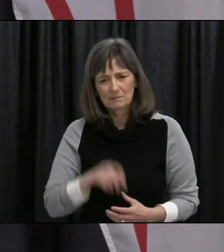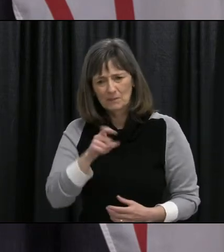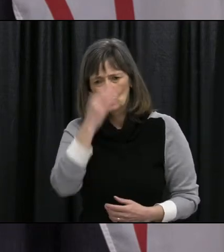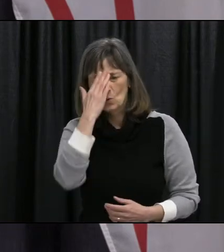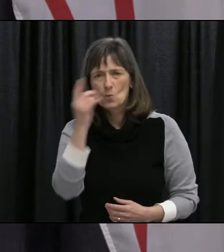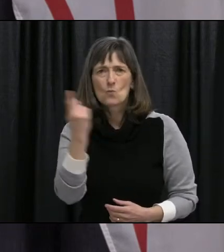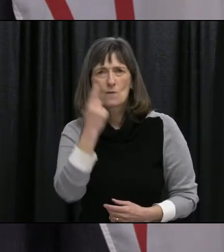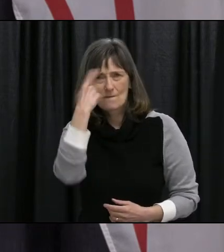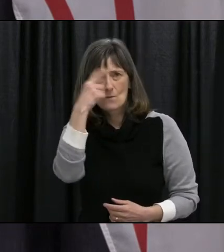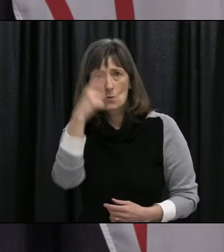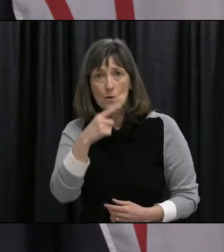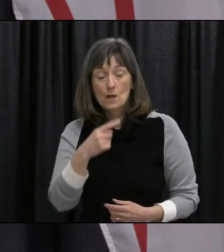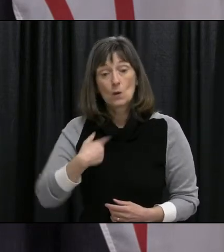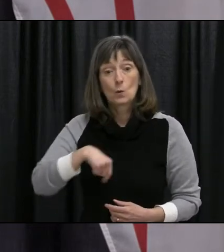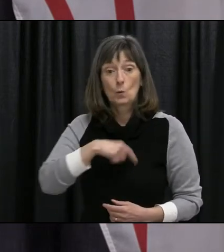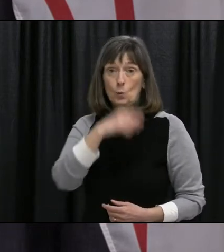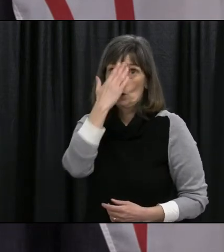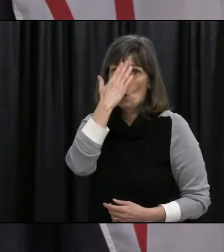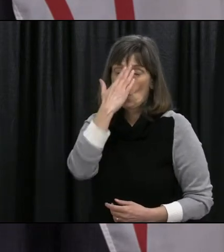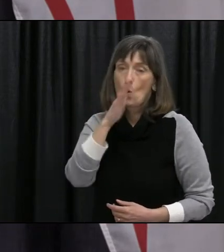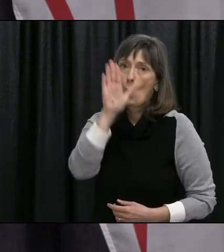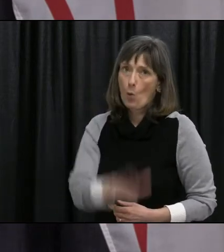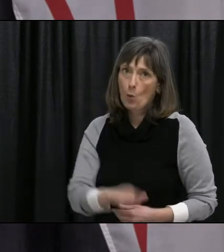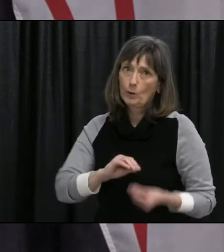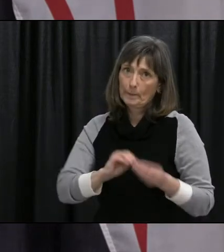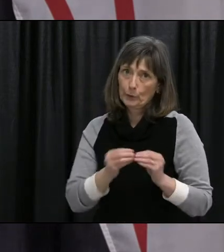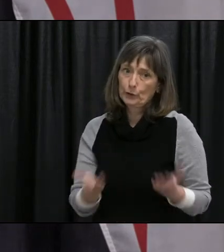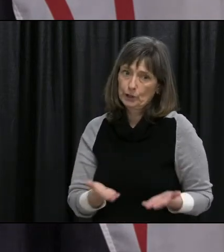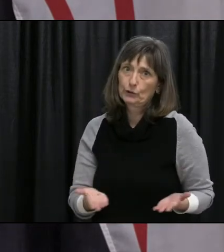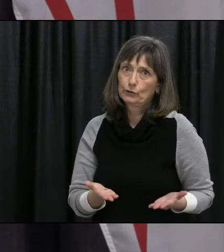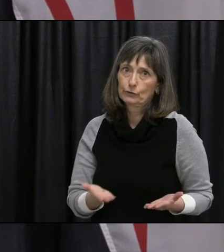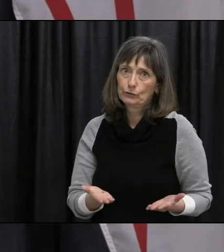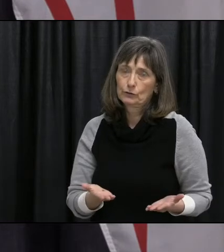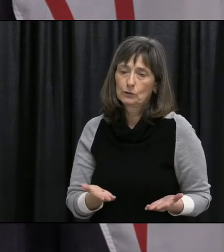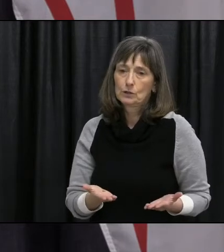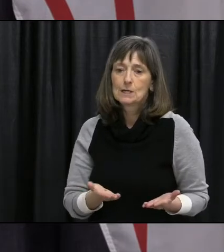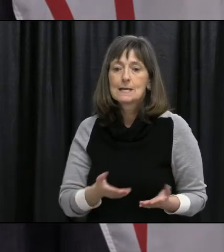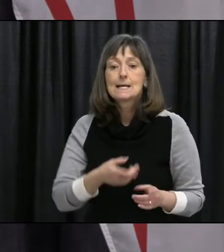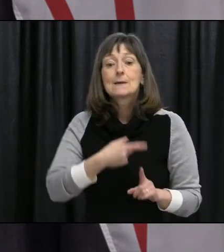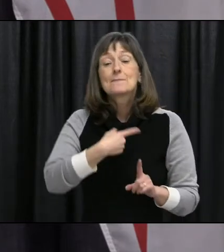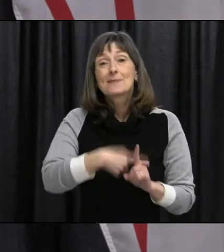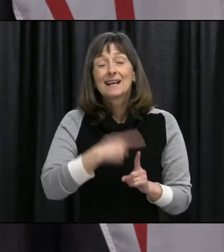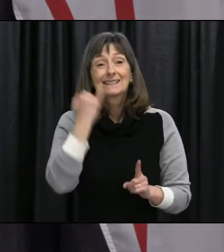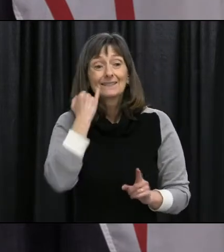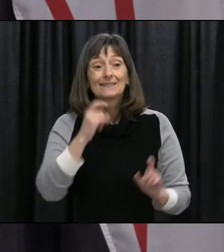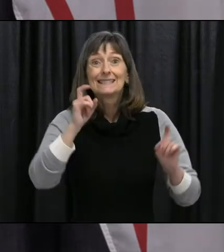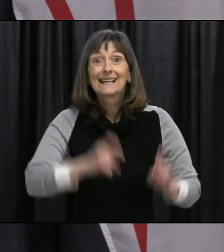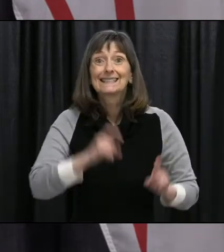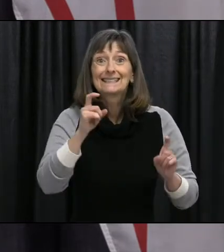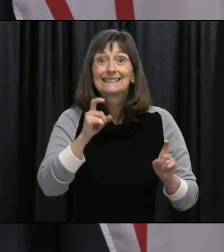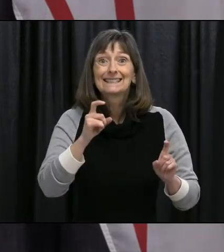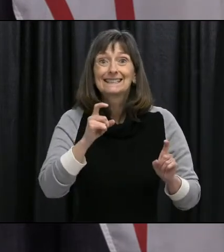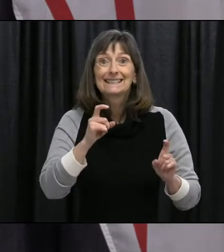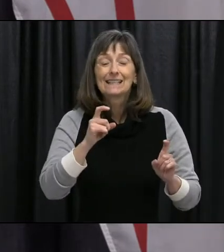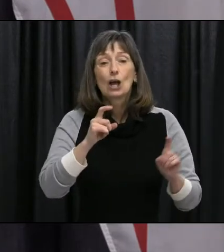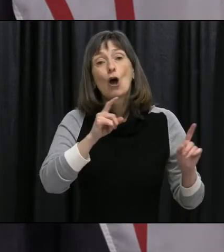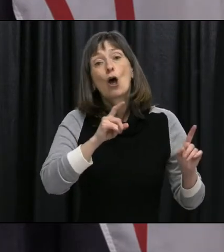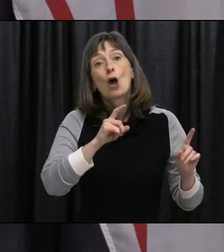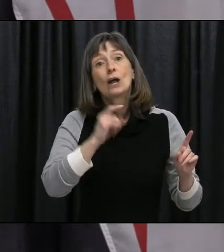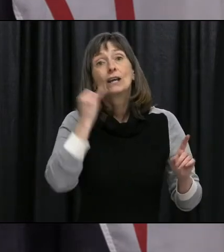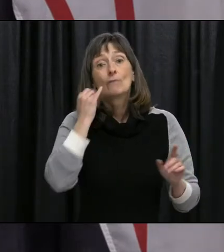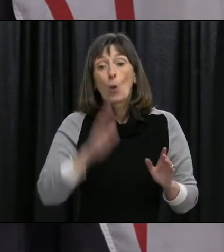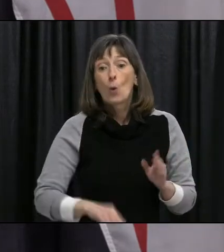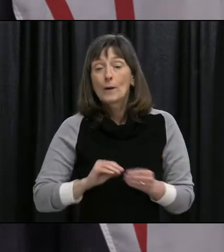have a low prevalence in our population right now, and we know that the risks of having false positive tests go up when your prevalence